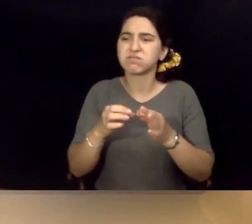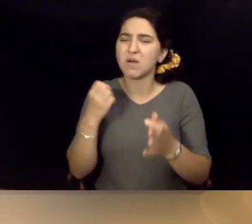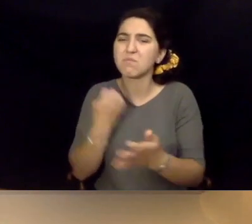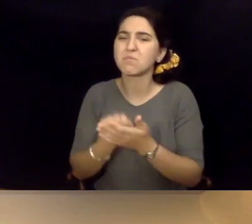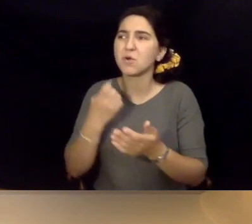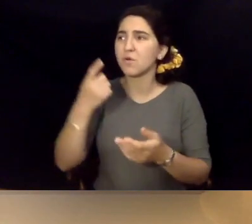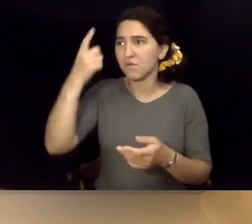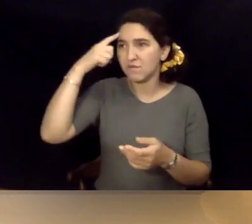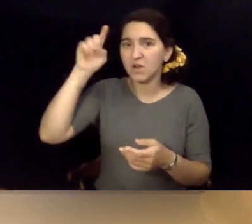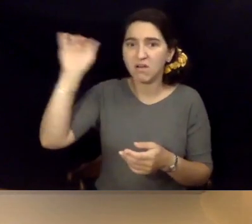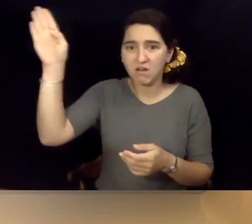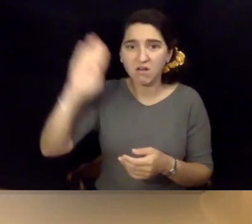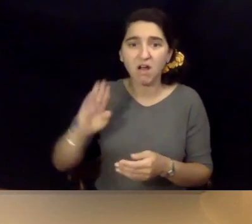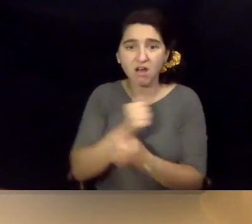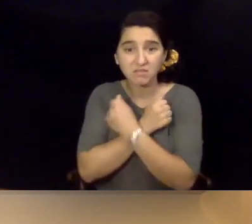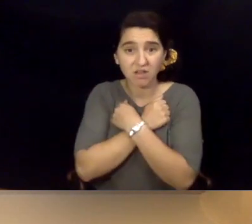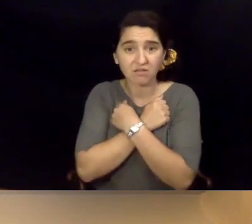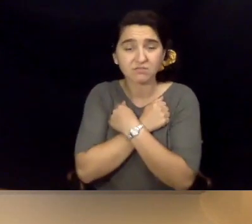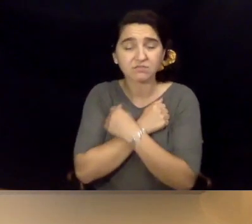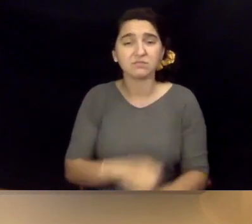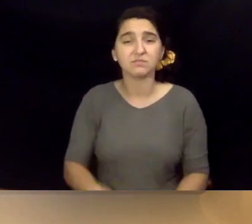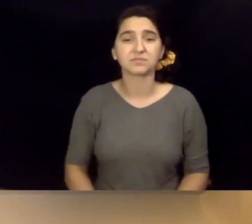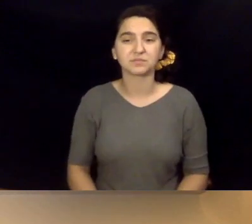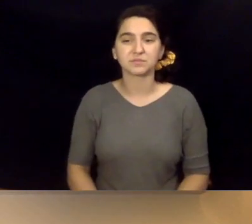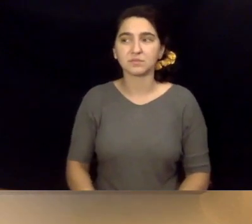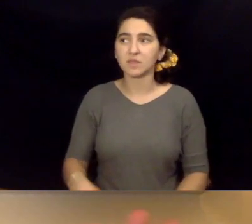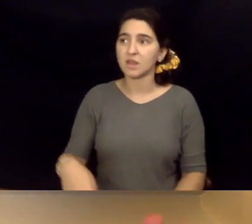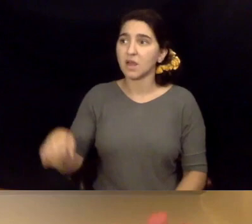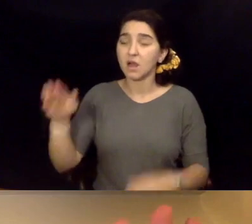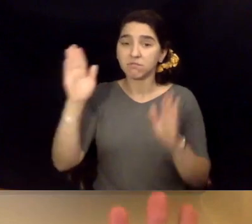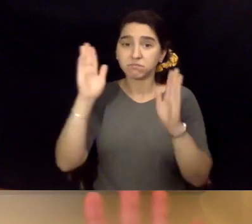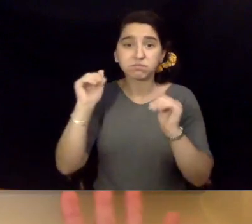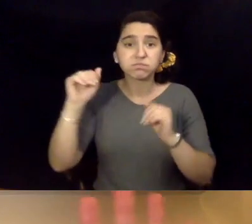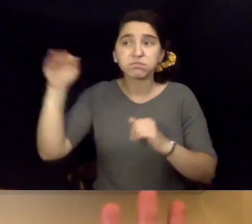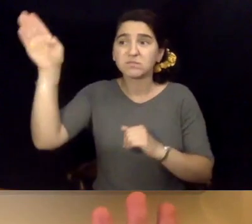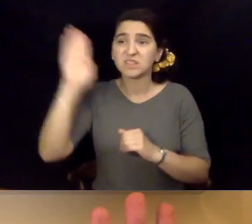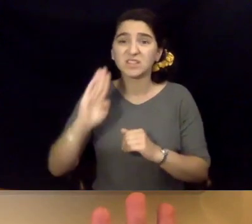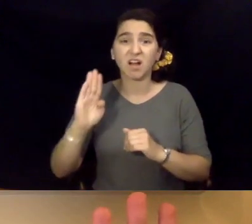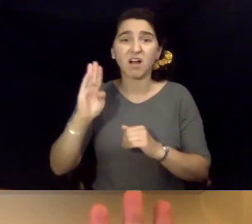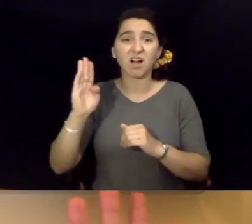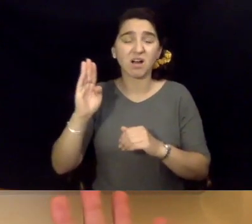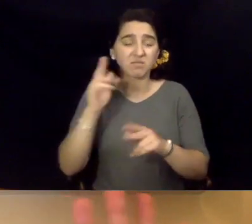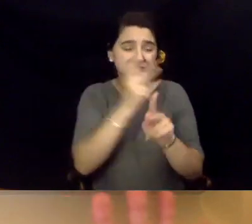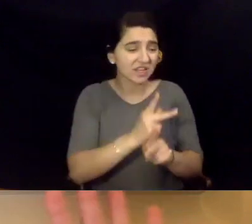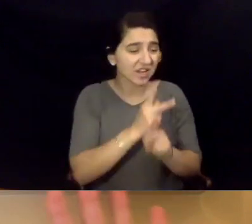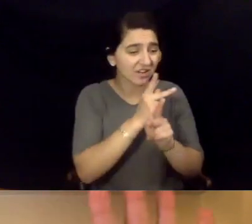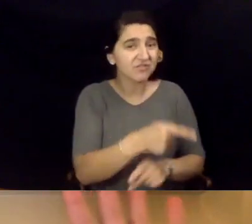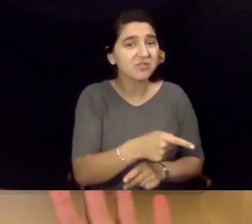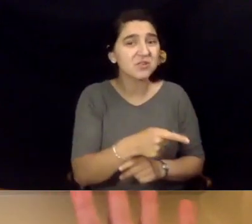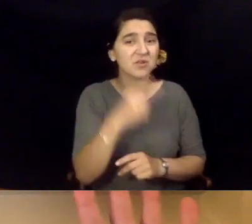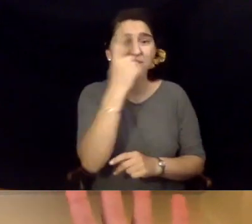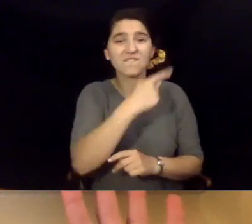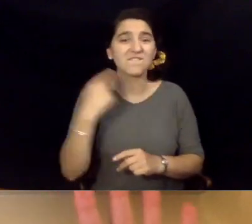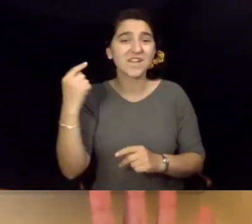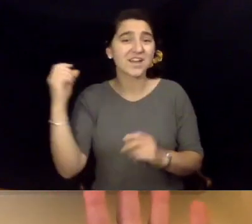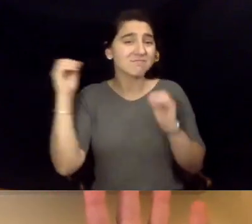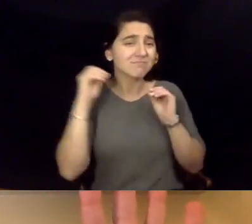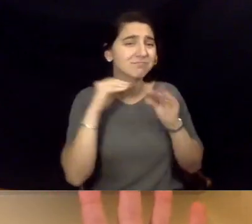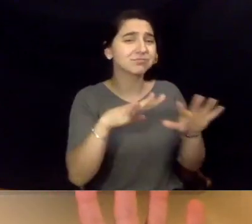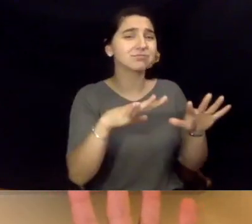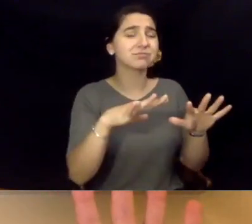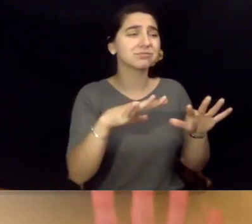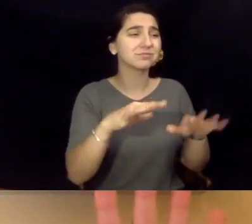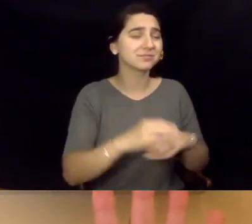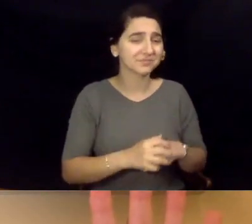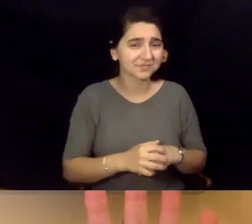the God who is your ever-present help. May God bless you and keep you. May God's own face shine